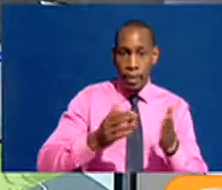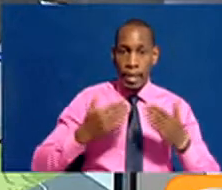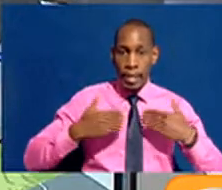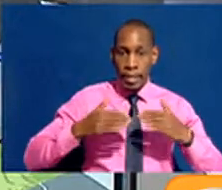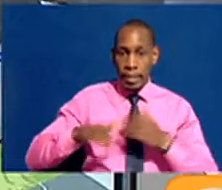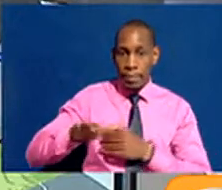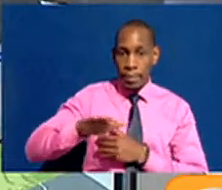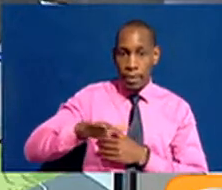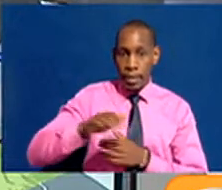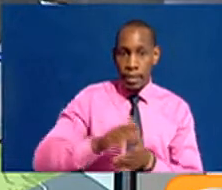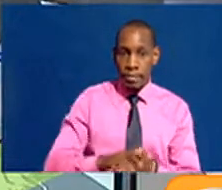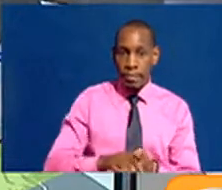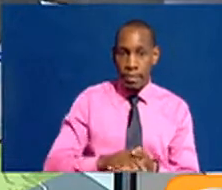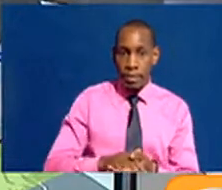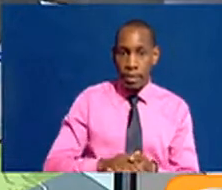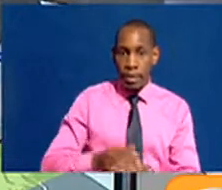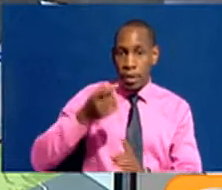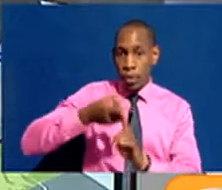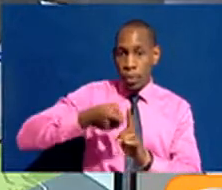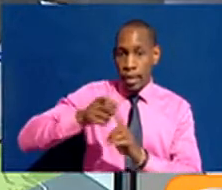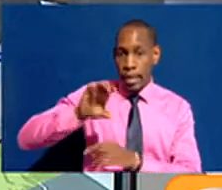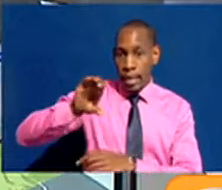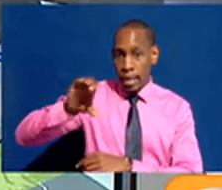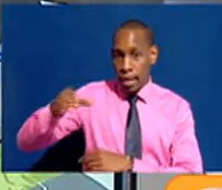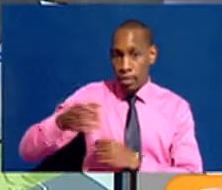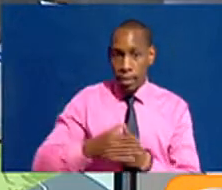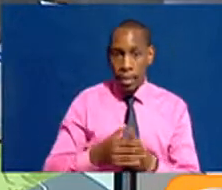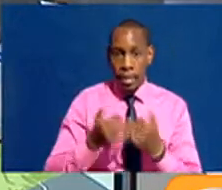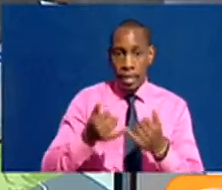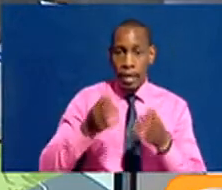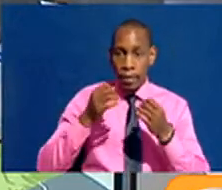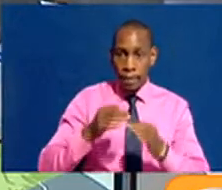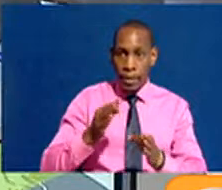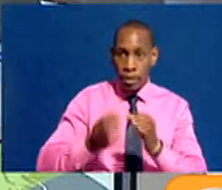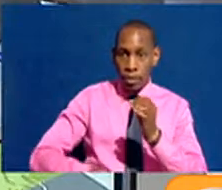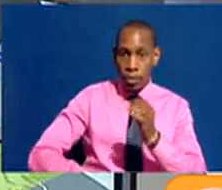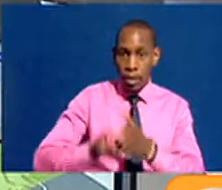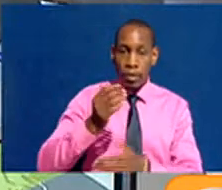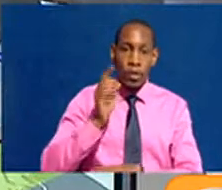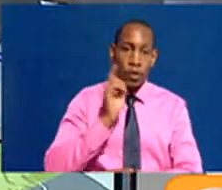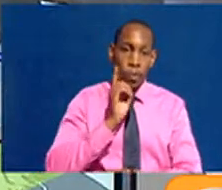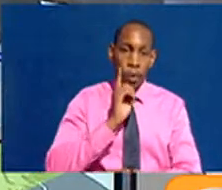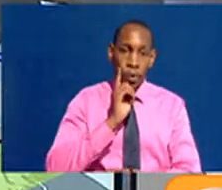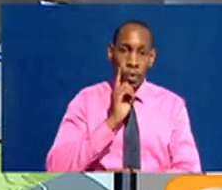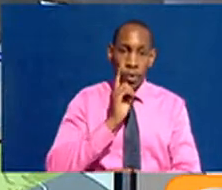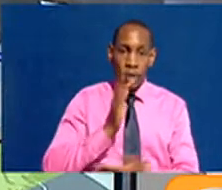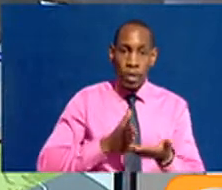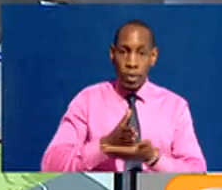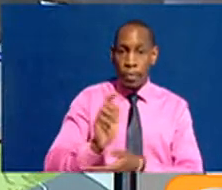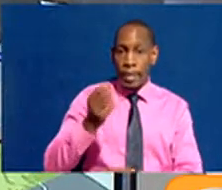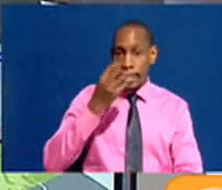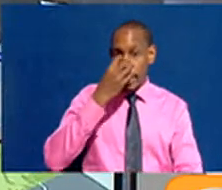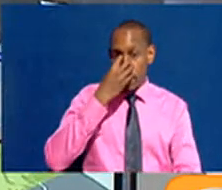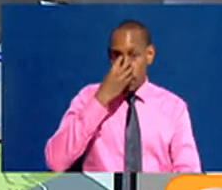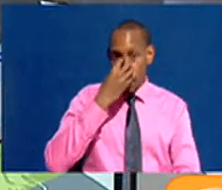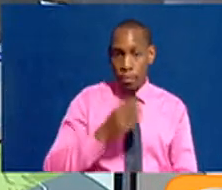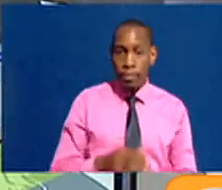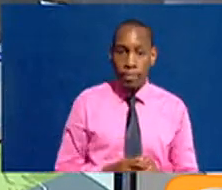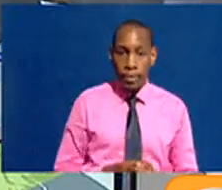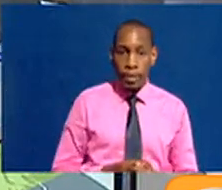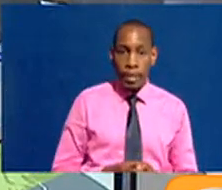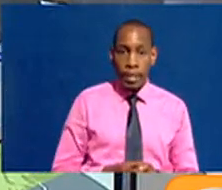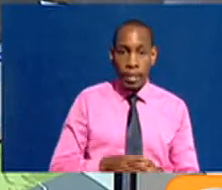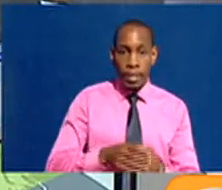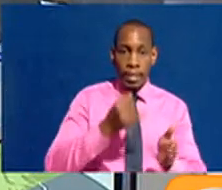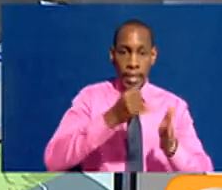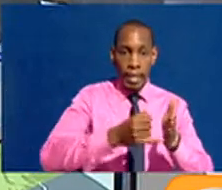Samburu area of Kinango constituency, Kwale County, will be officially commissioned tomorrow by President William Ruto. The plant that